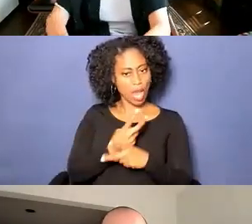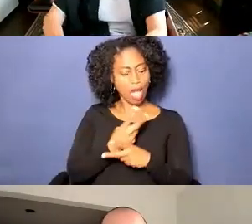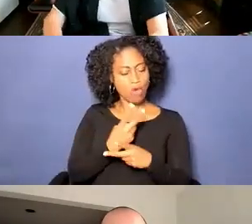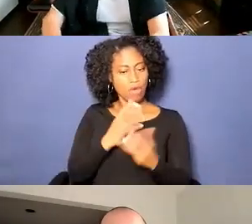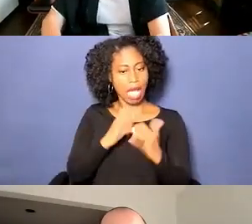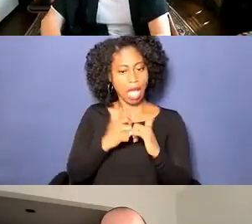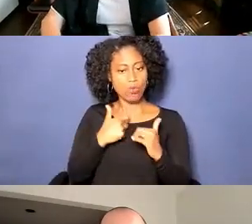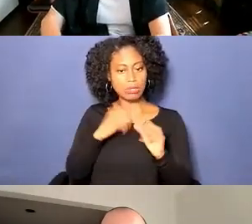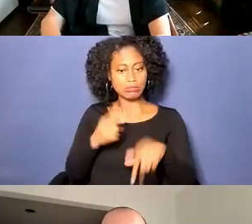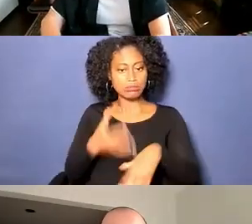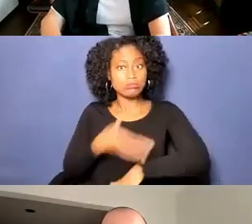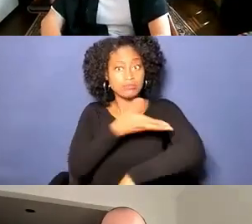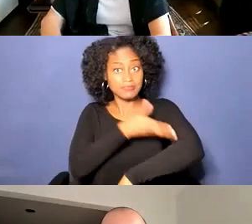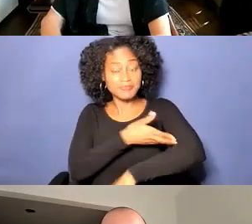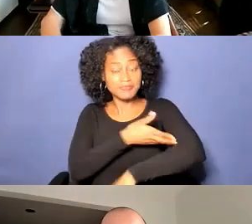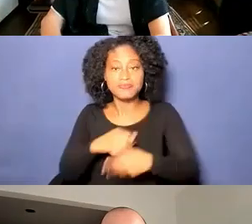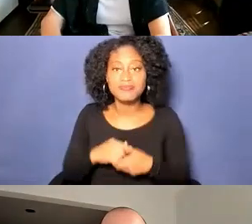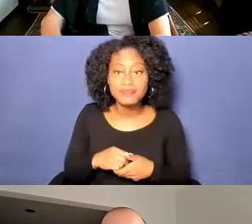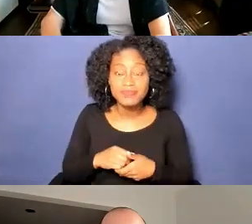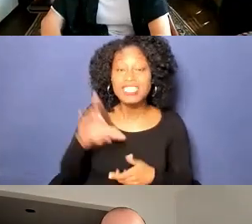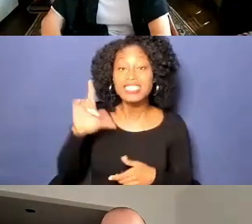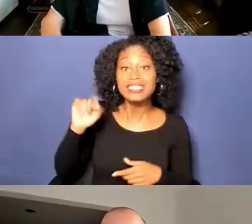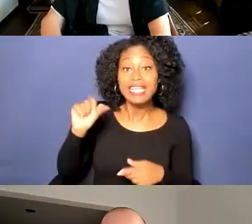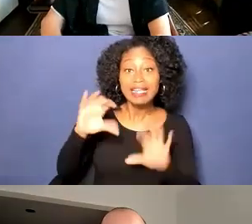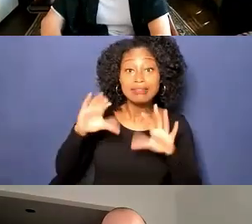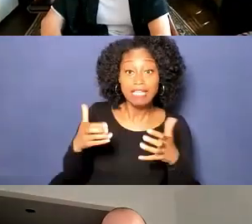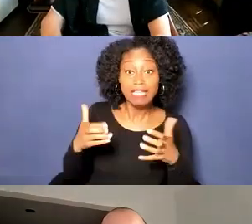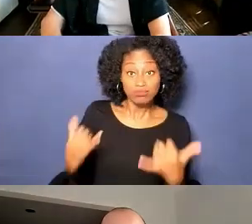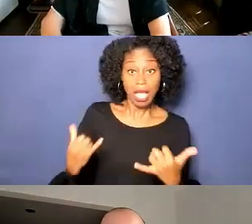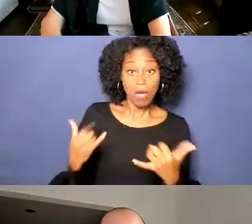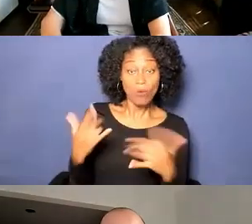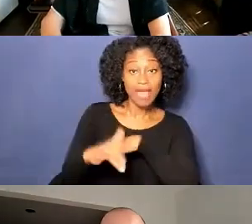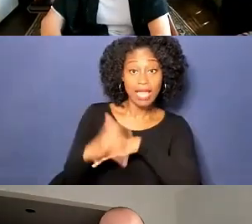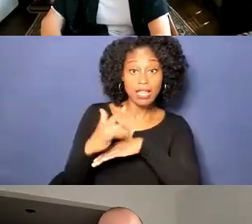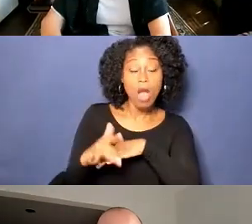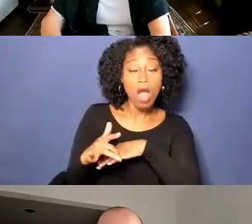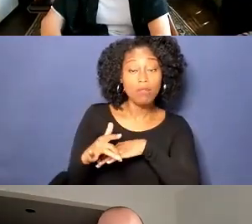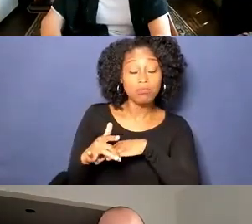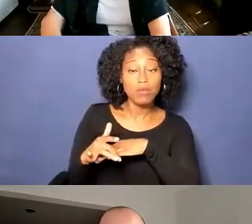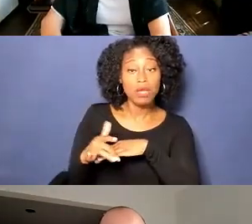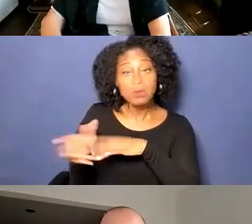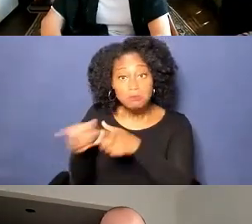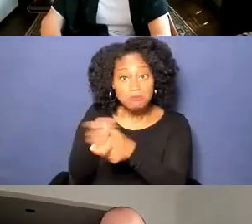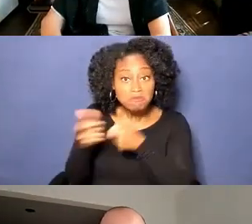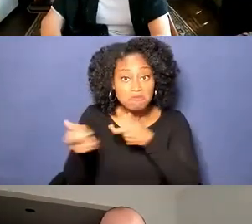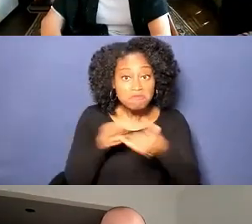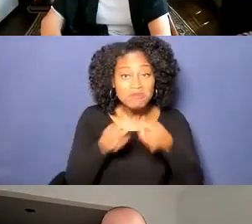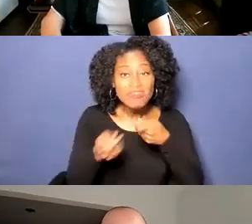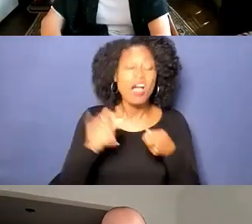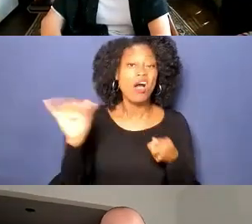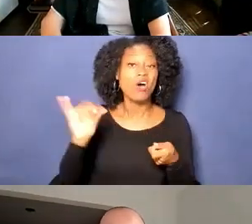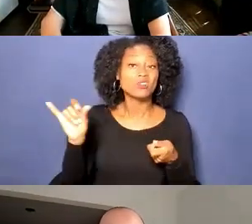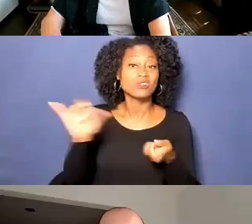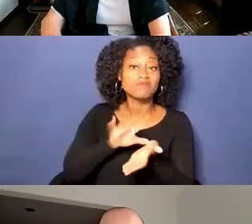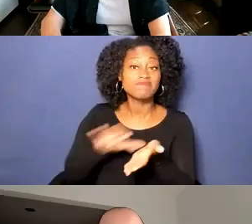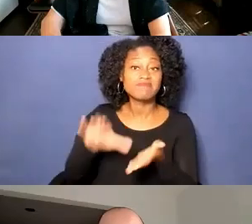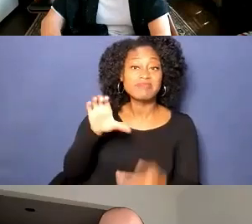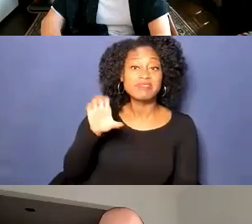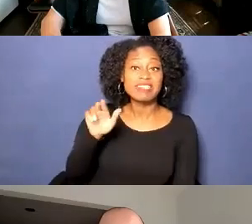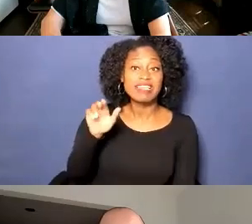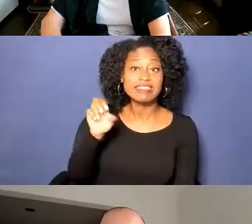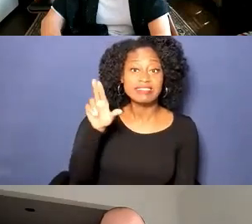on the data sets that are currently available, including those in the census, can be very helpful